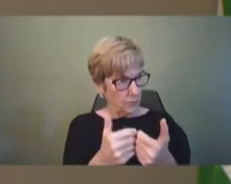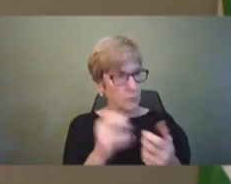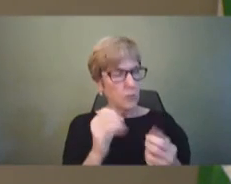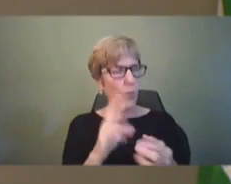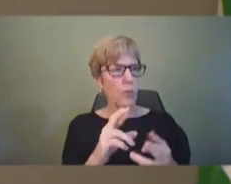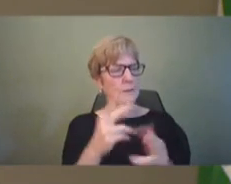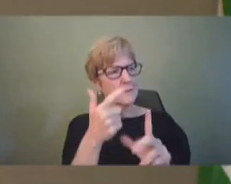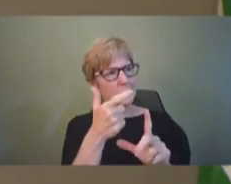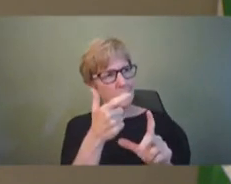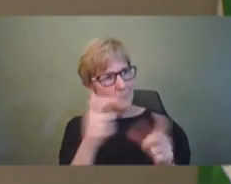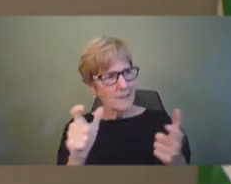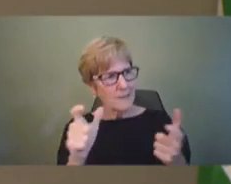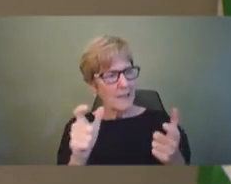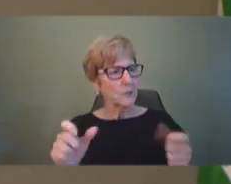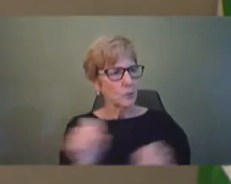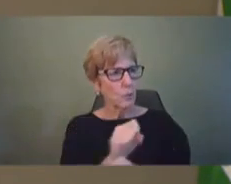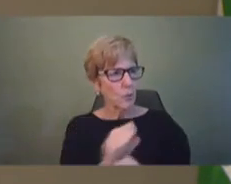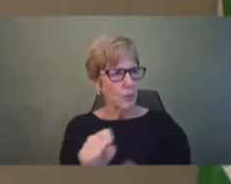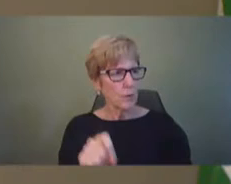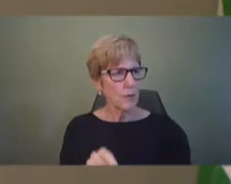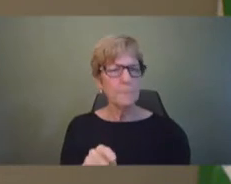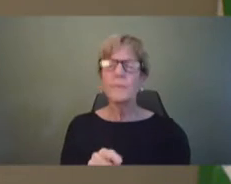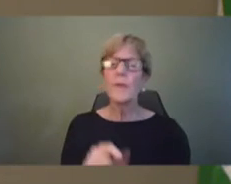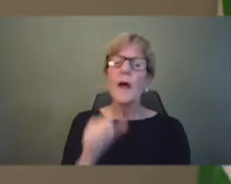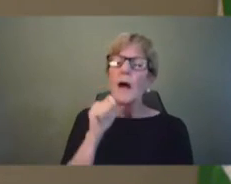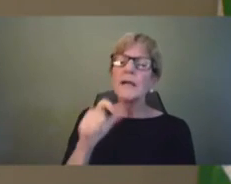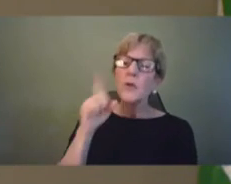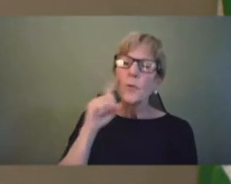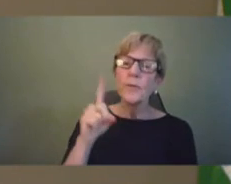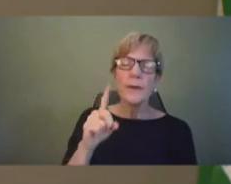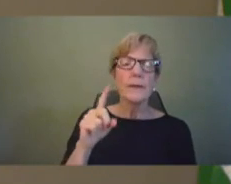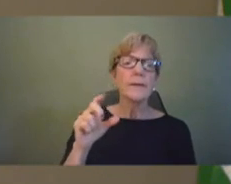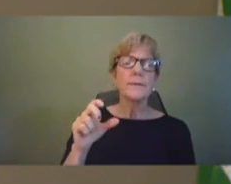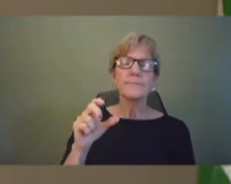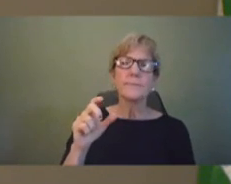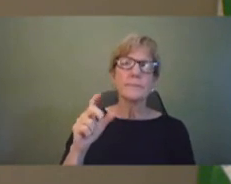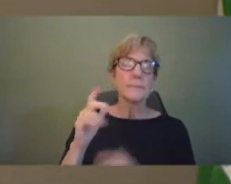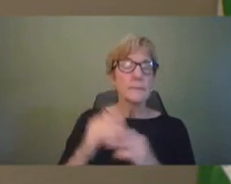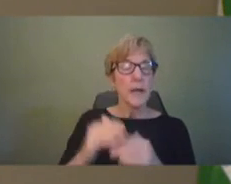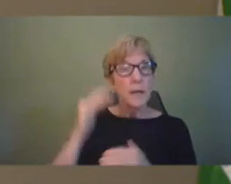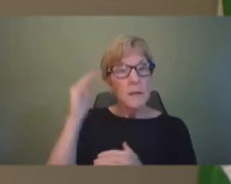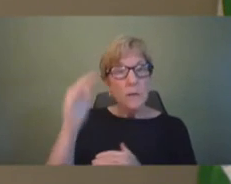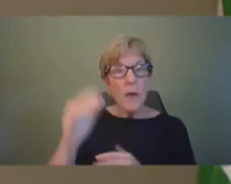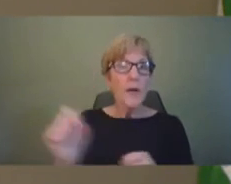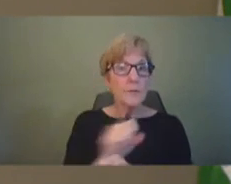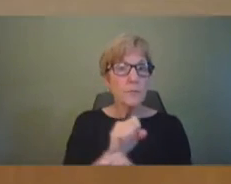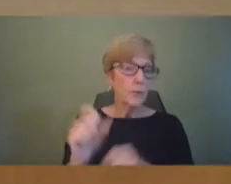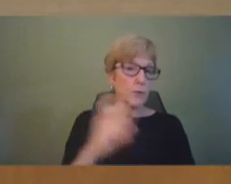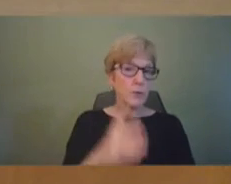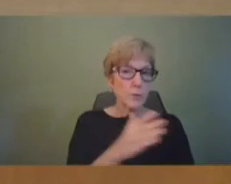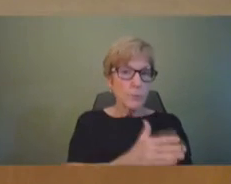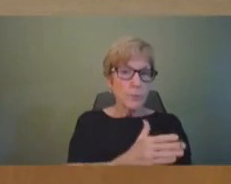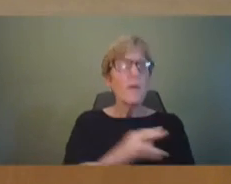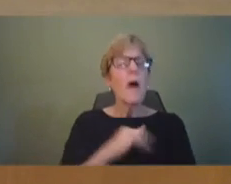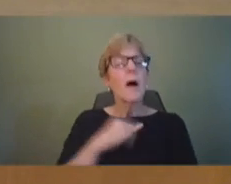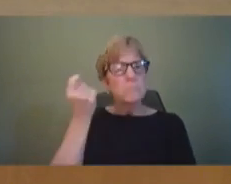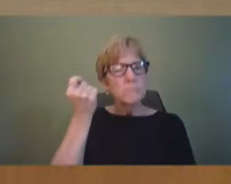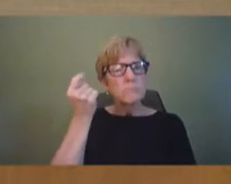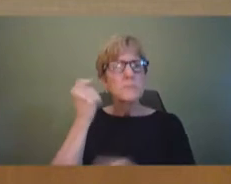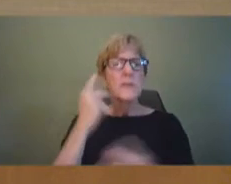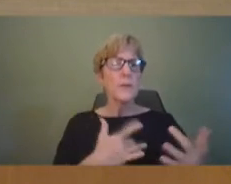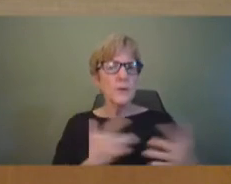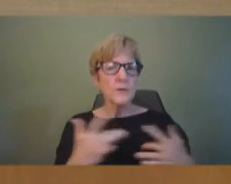additional work I don't I don't think there's substantial additional work necessarily I I do understand the concerns and